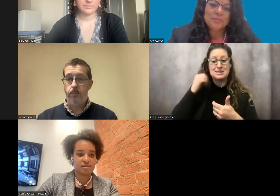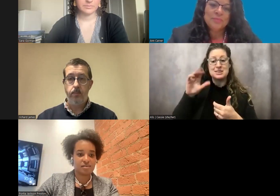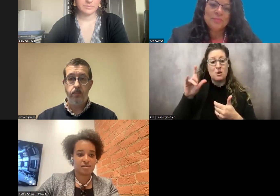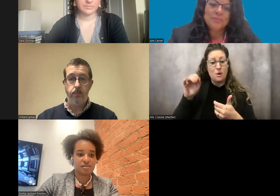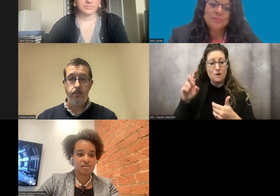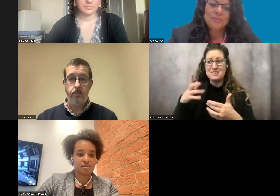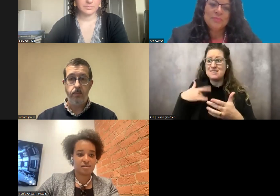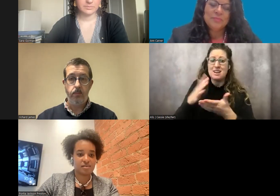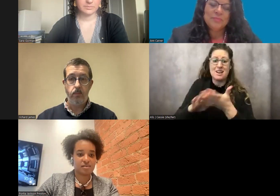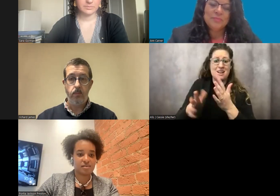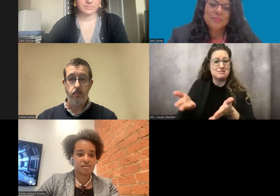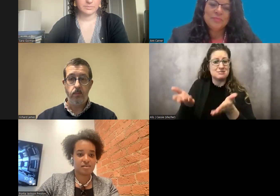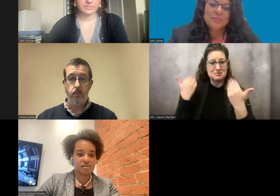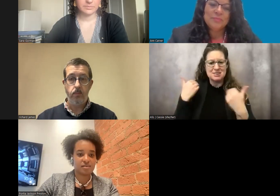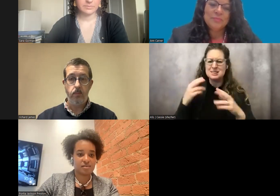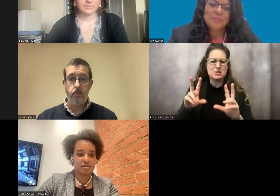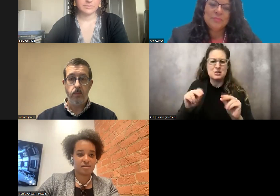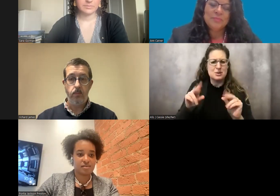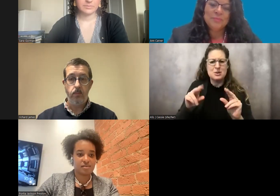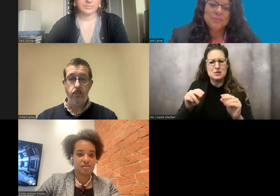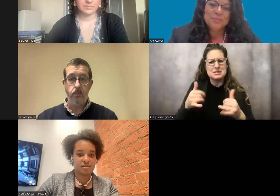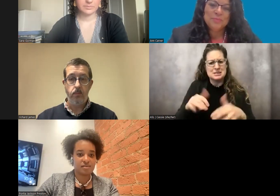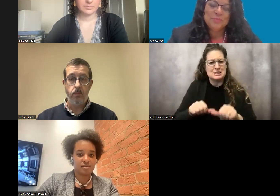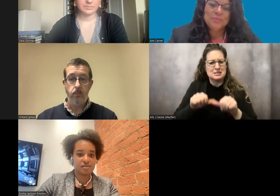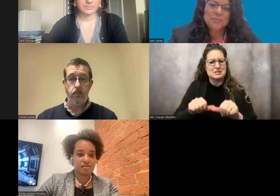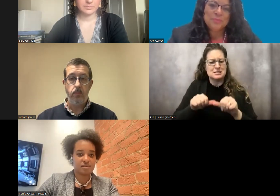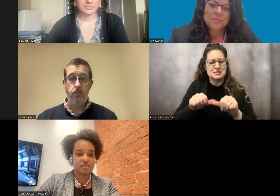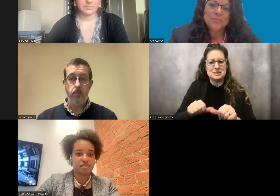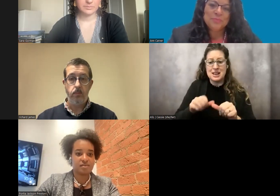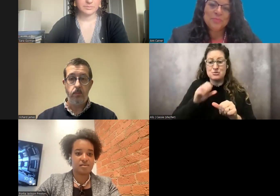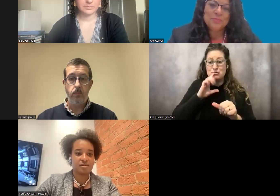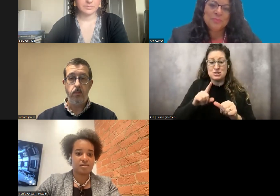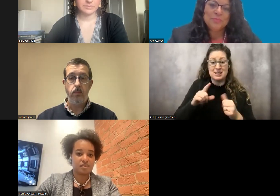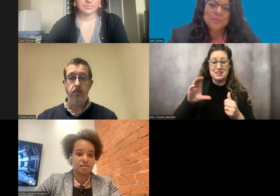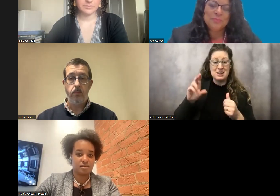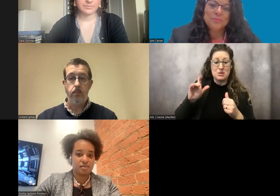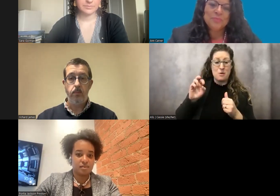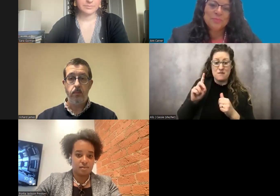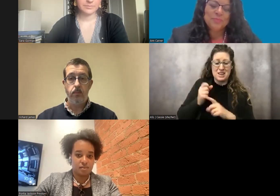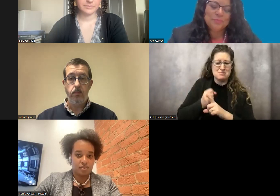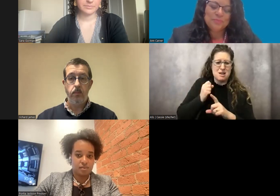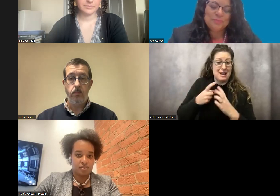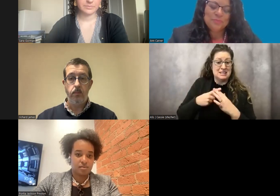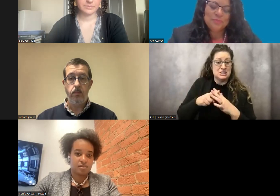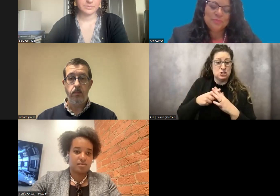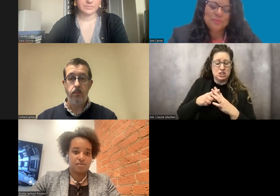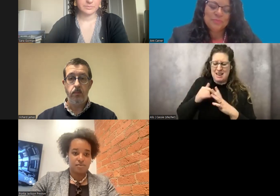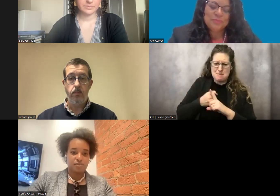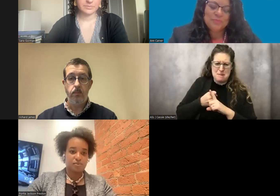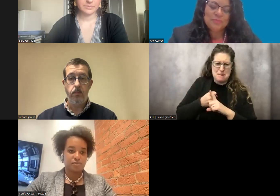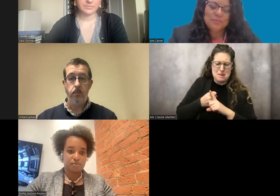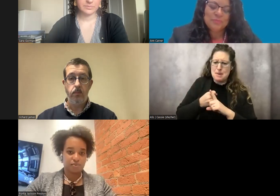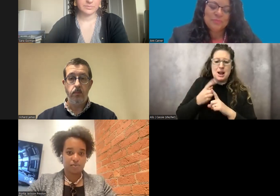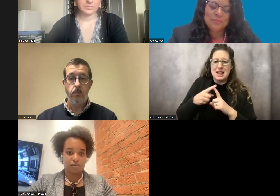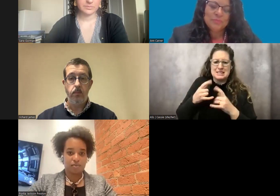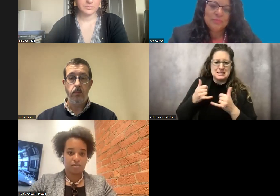no, the after effects and really the initial effects of COVID, the residue is still there. And the voices of the